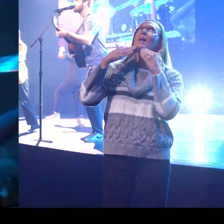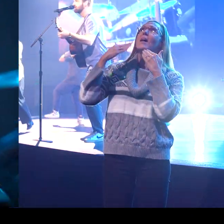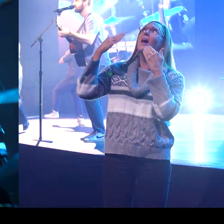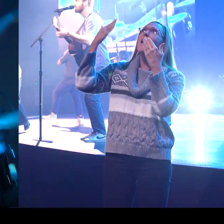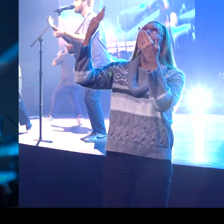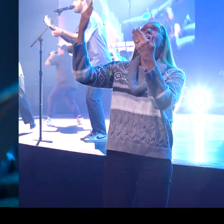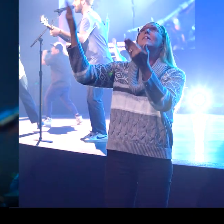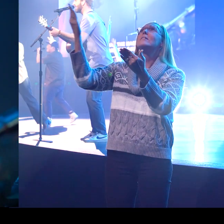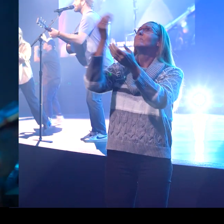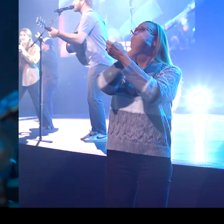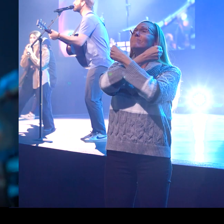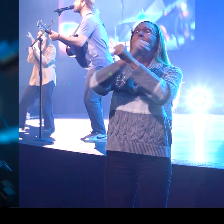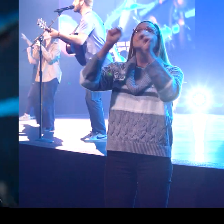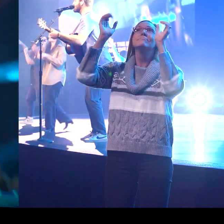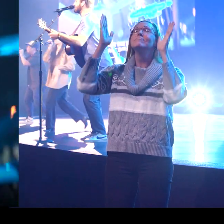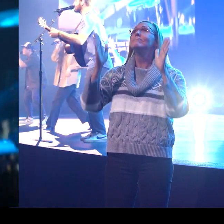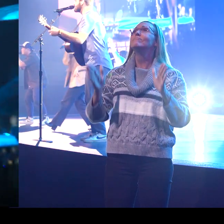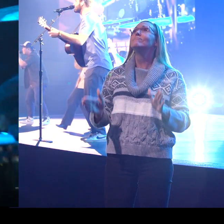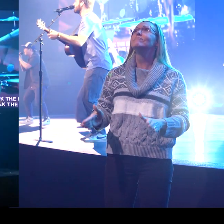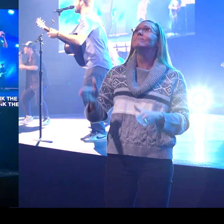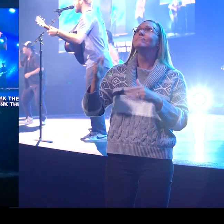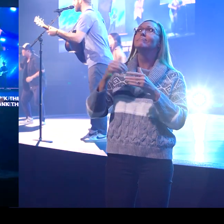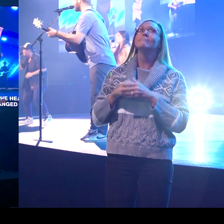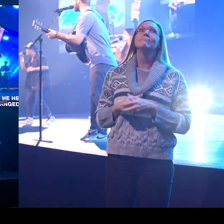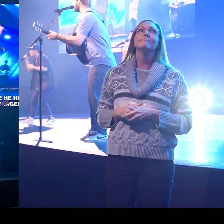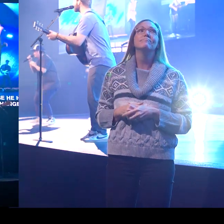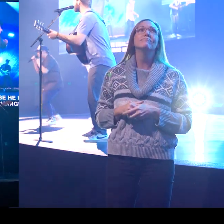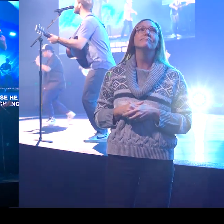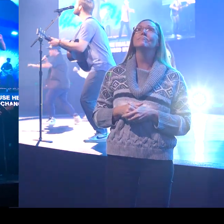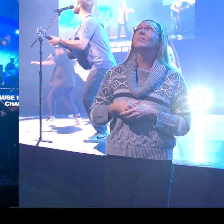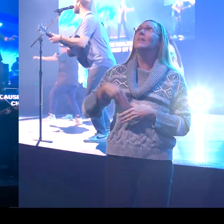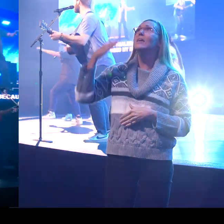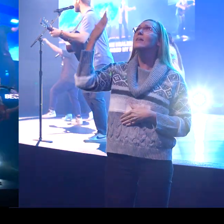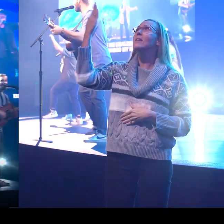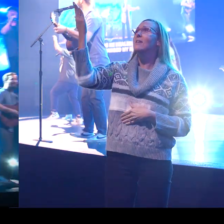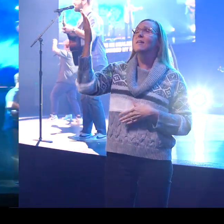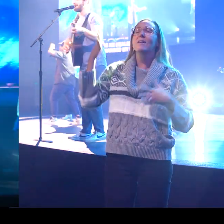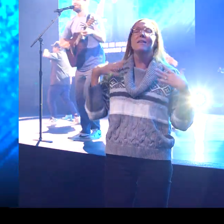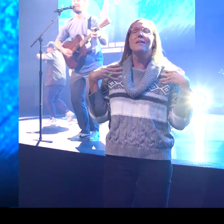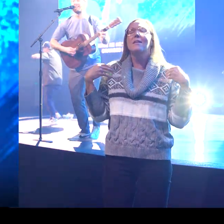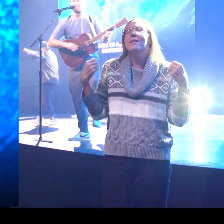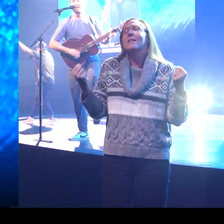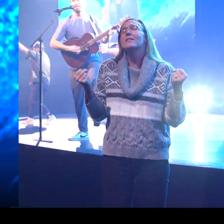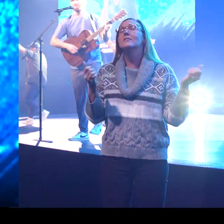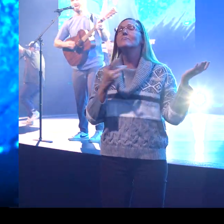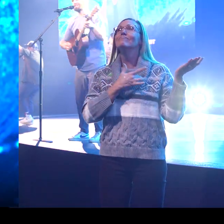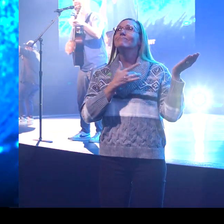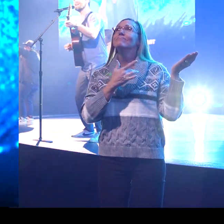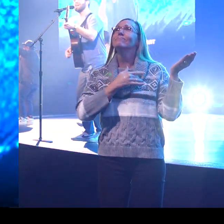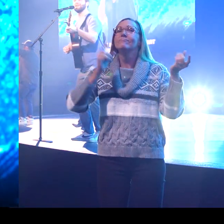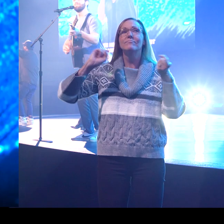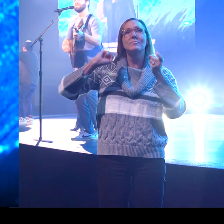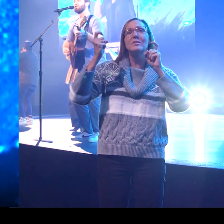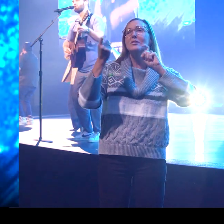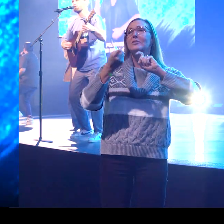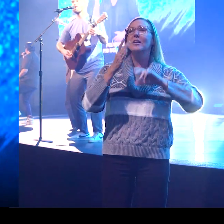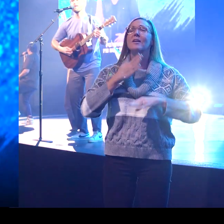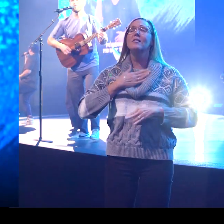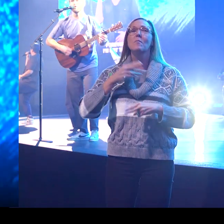the Master, I thank the Savior, because he healed my heart, he changed my